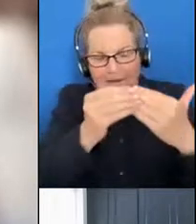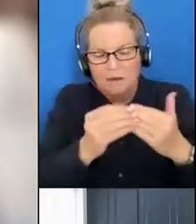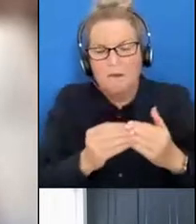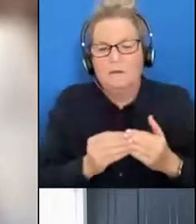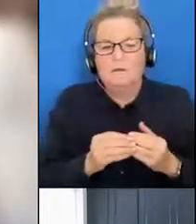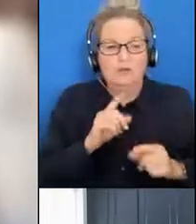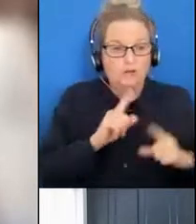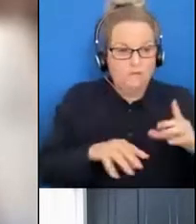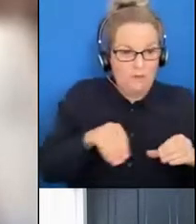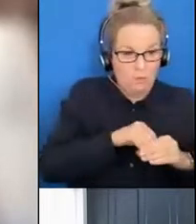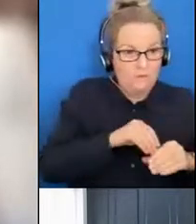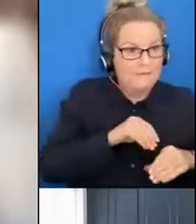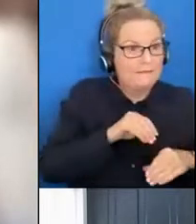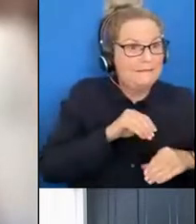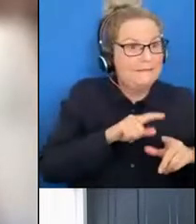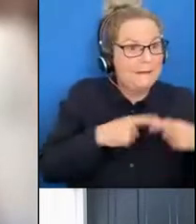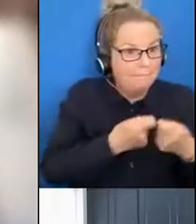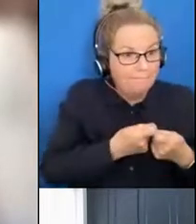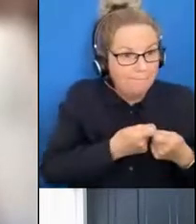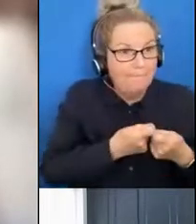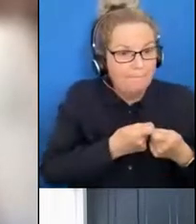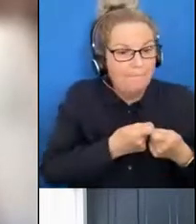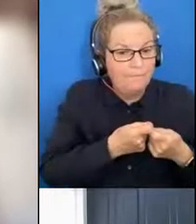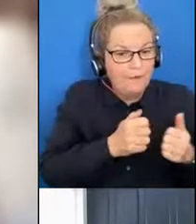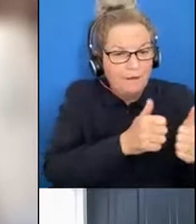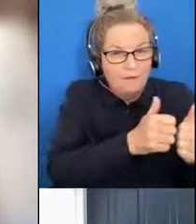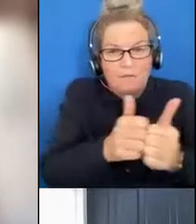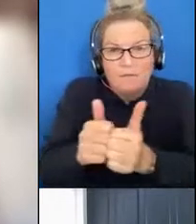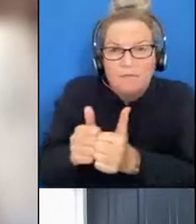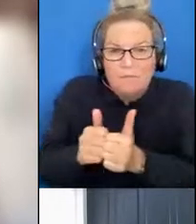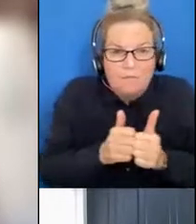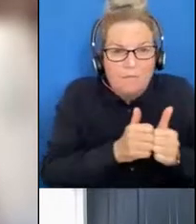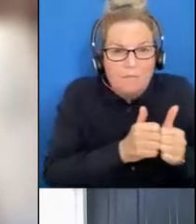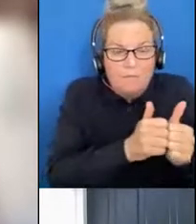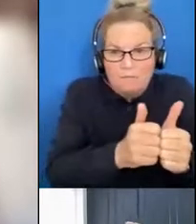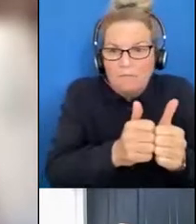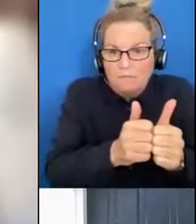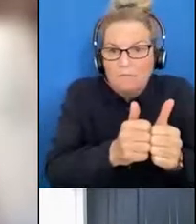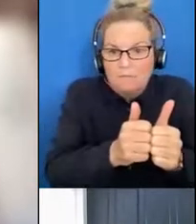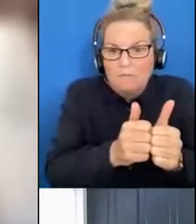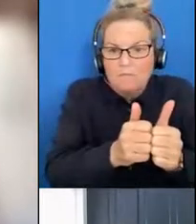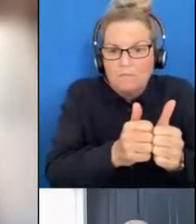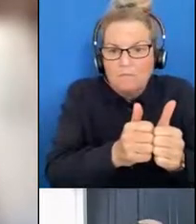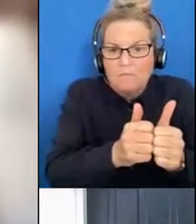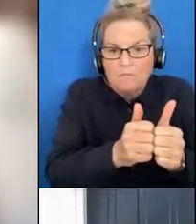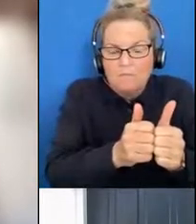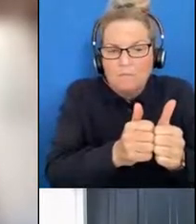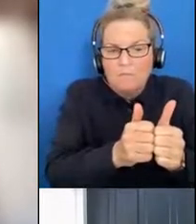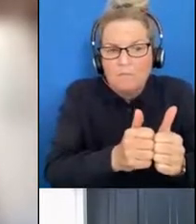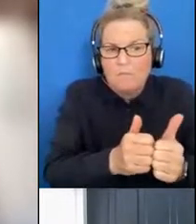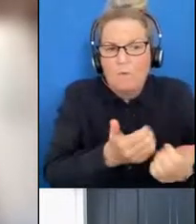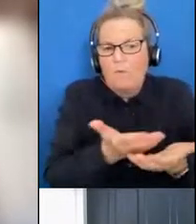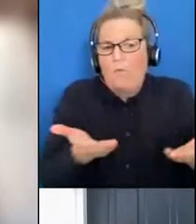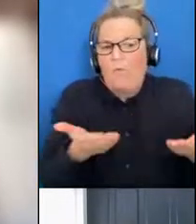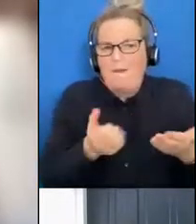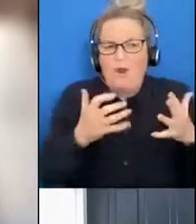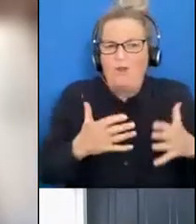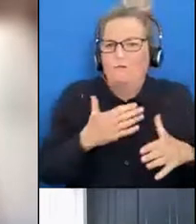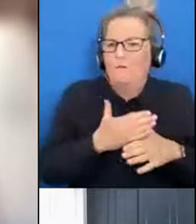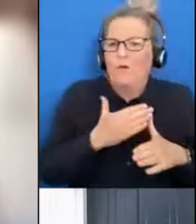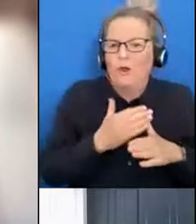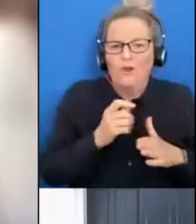inclusion teams as the key players that have a lot of work to do around the area